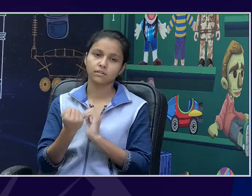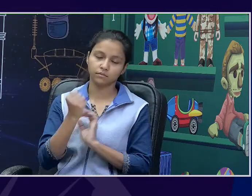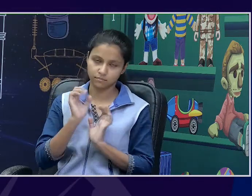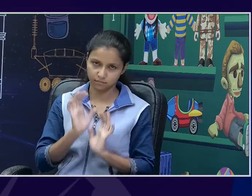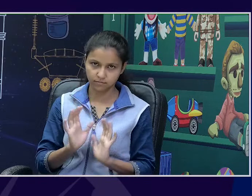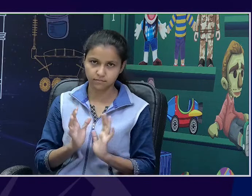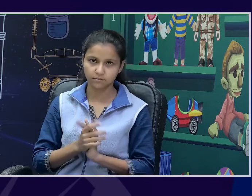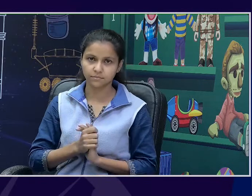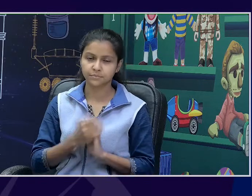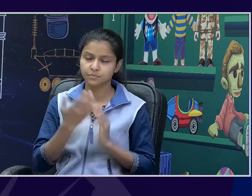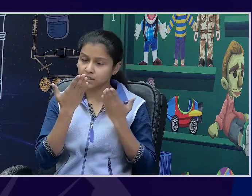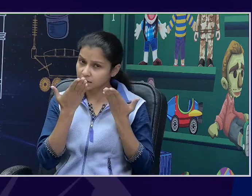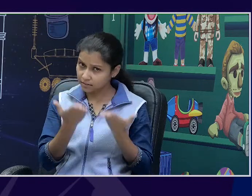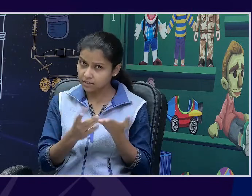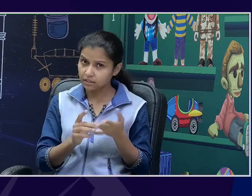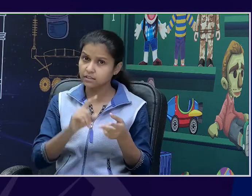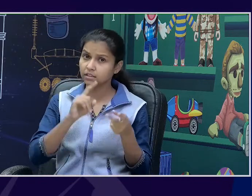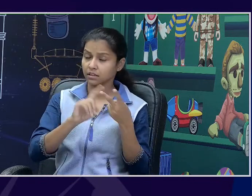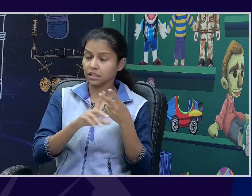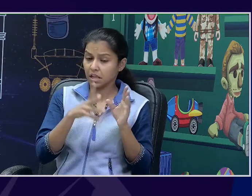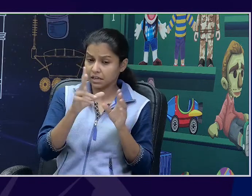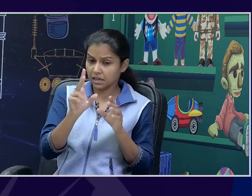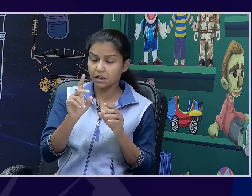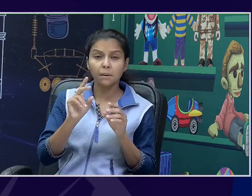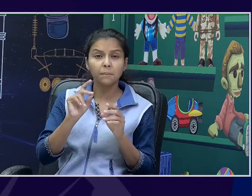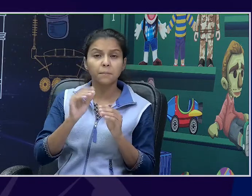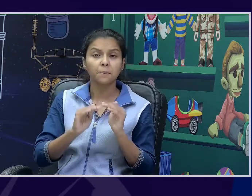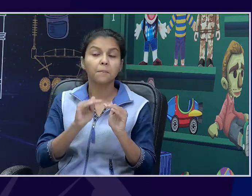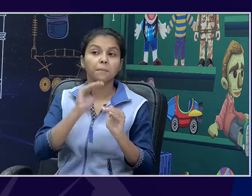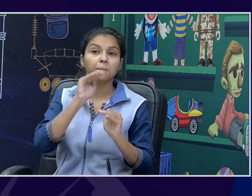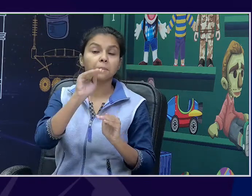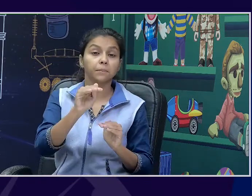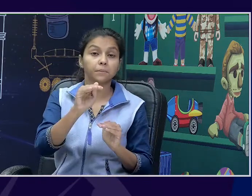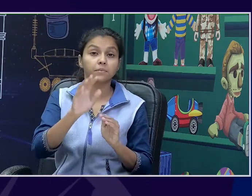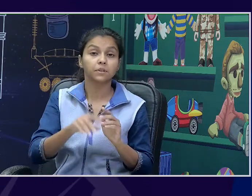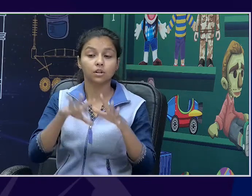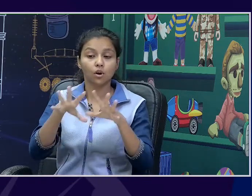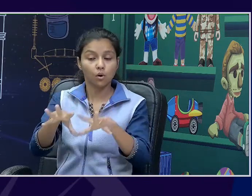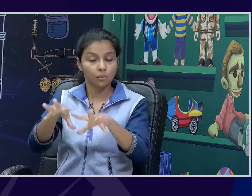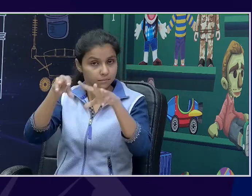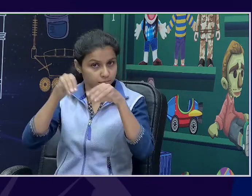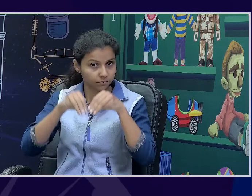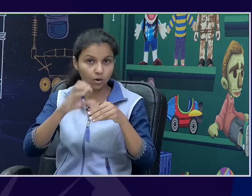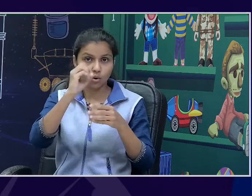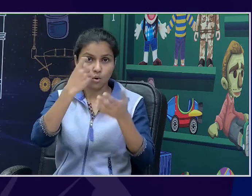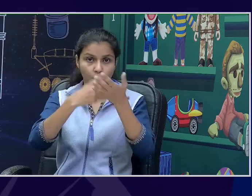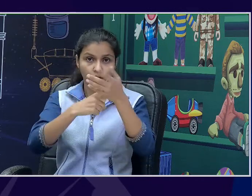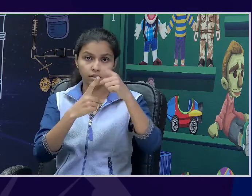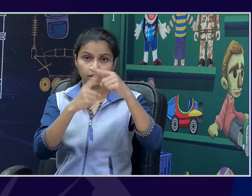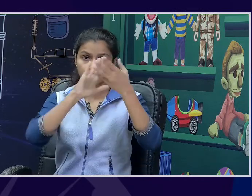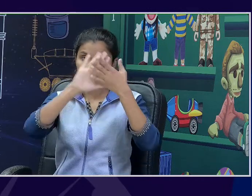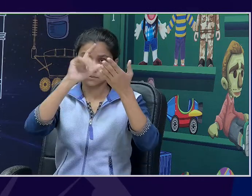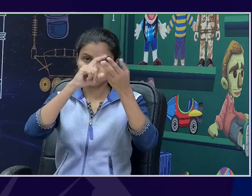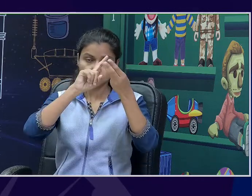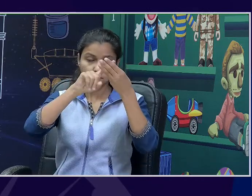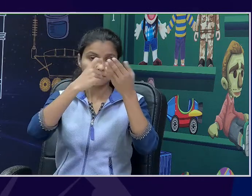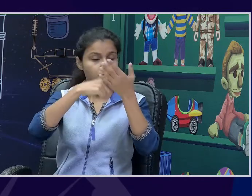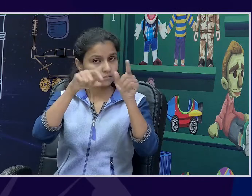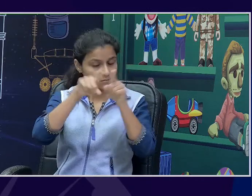water. That was the second major step that the author adopted in order to overcome his